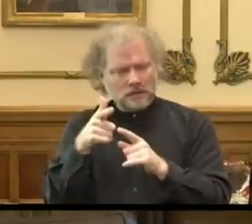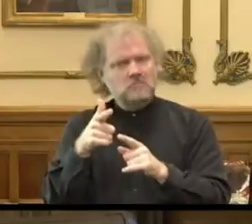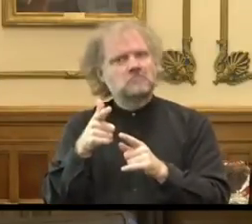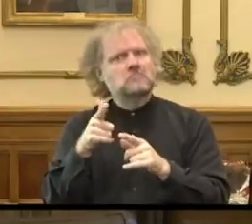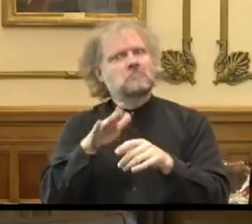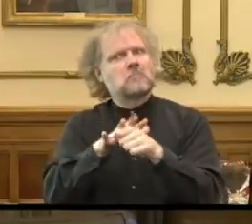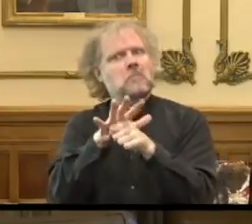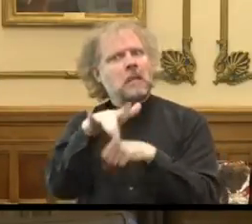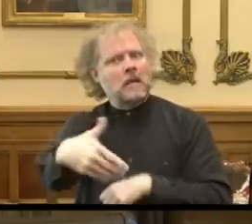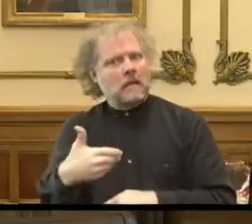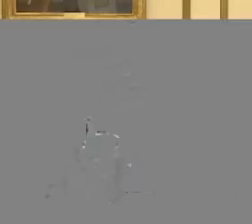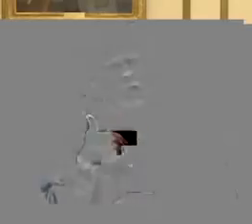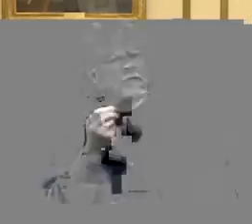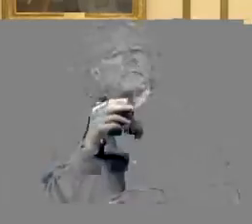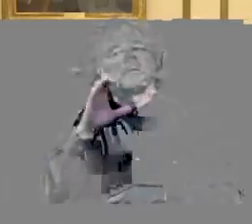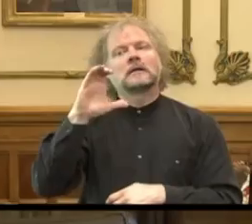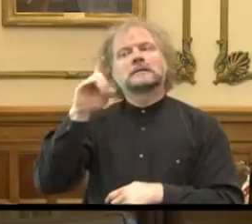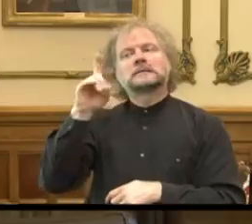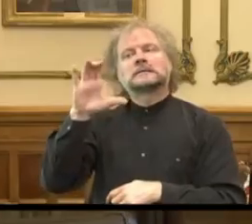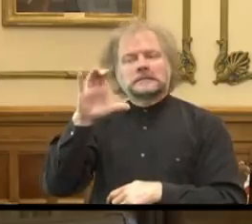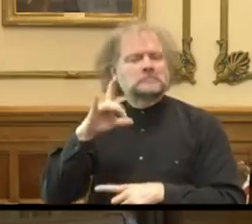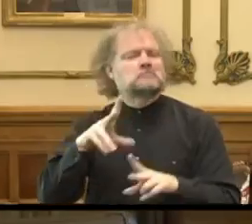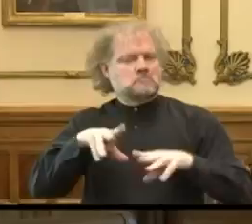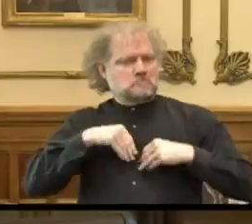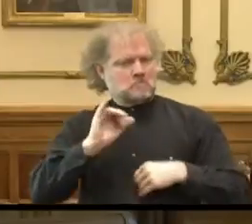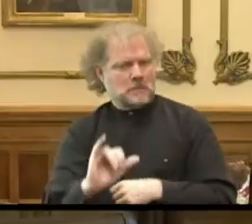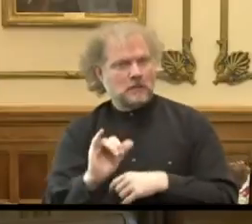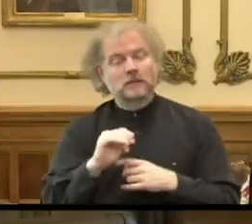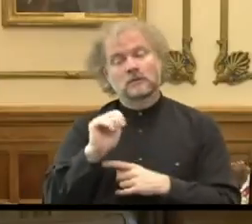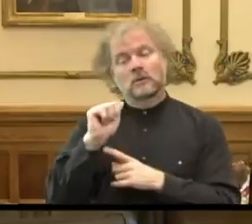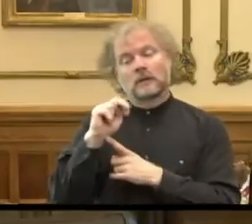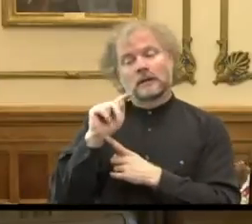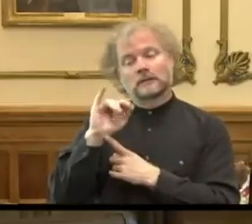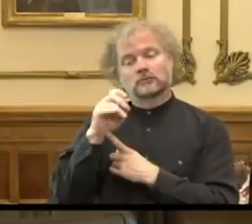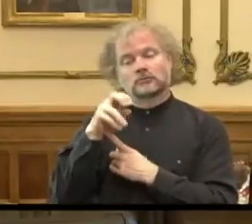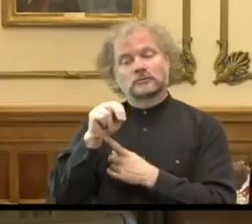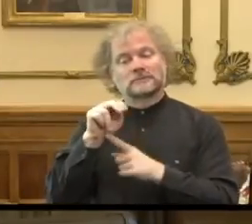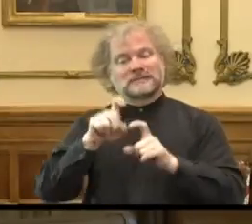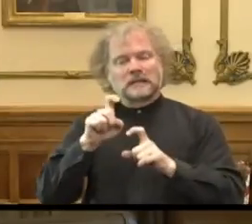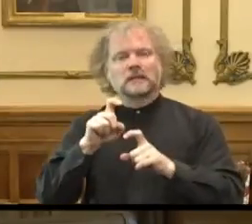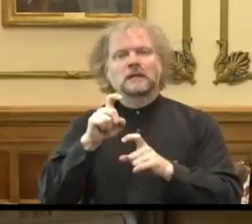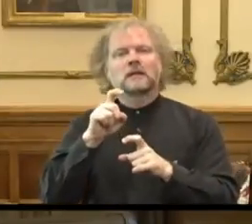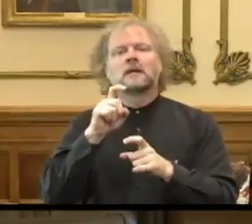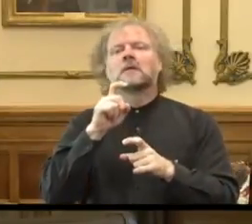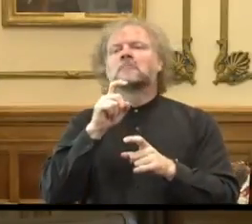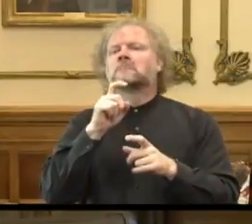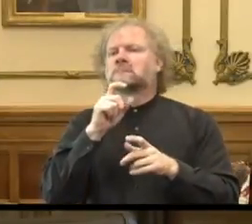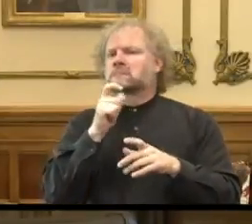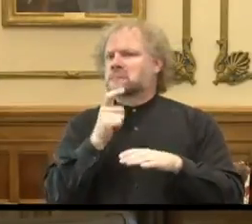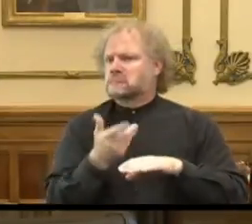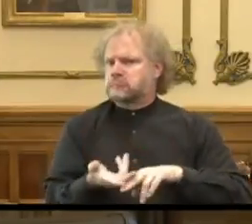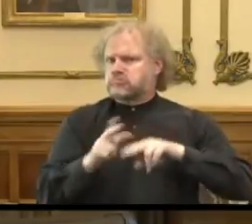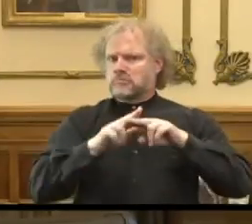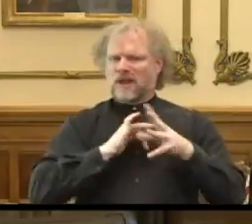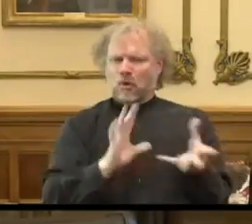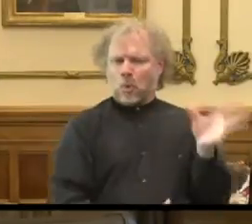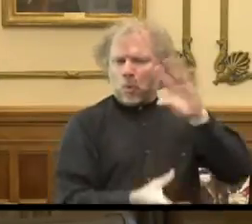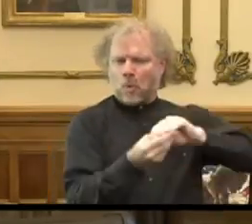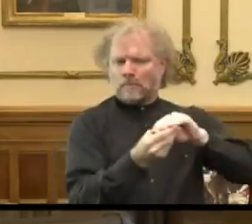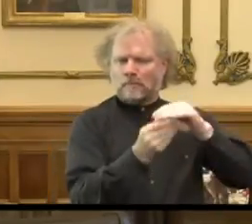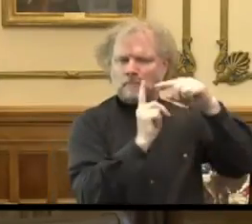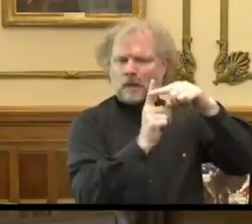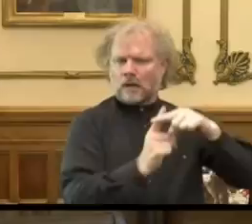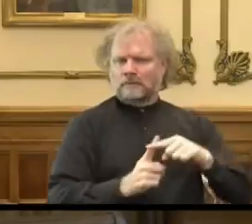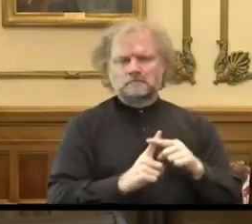available and accepted by the CDC. Adding these antigen tests has not significantly increased our cumulative